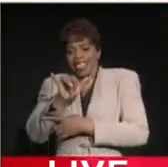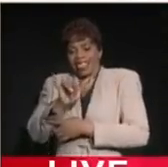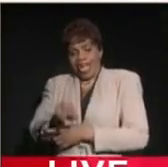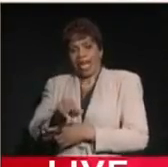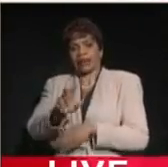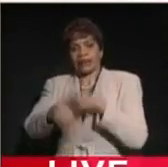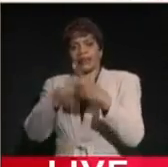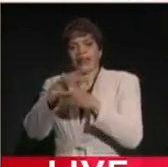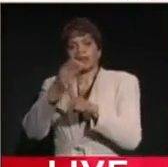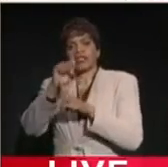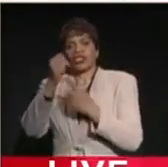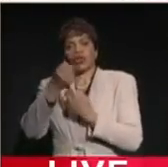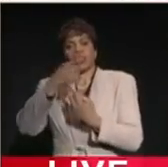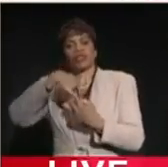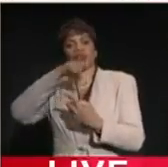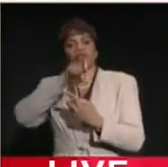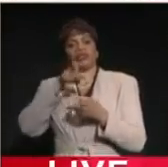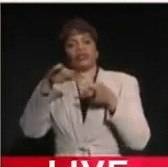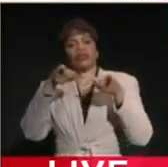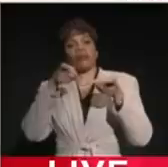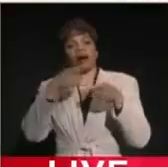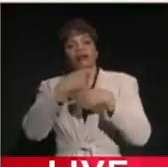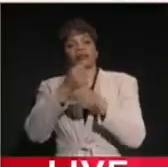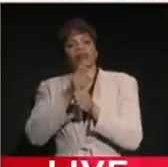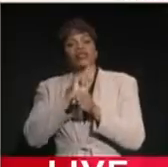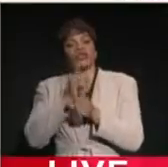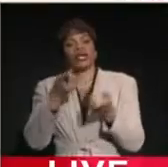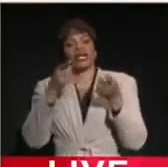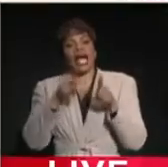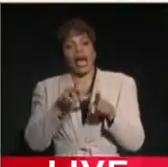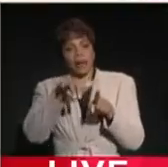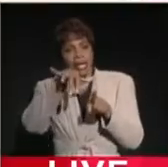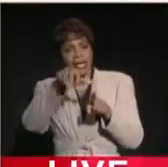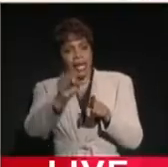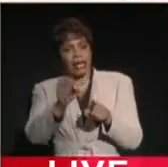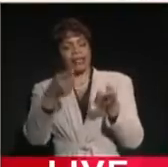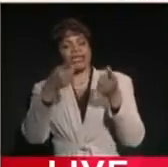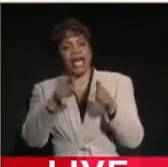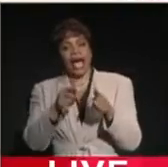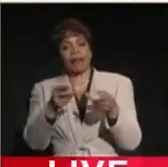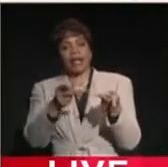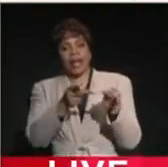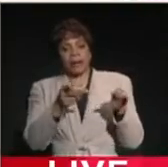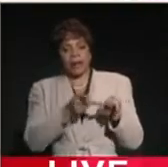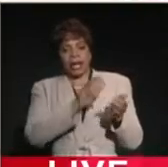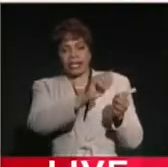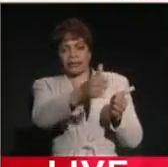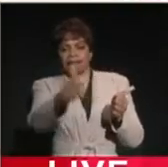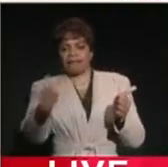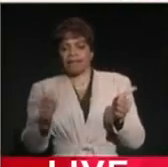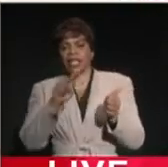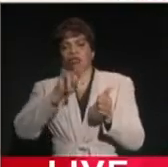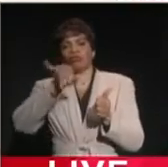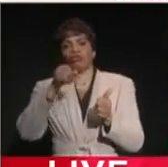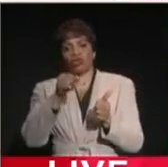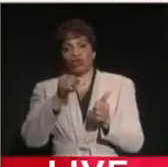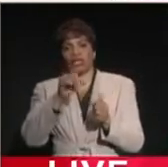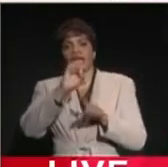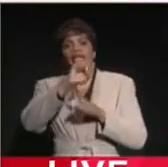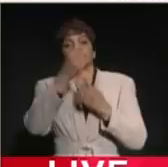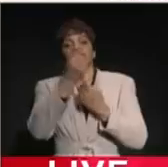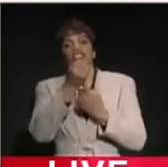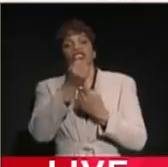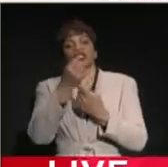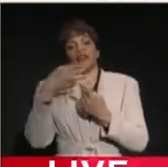to monitor, make sure happen, and in fact are happening in places in New Jersey. It's a condition of the credit